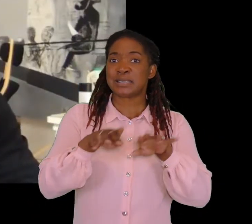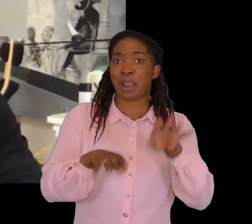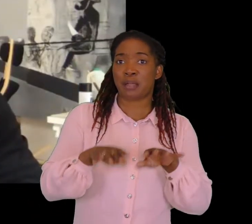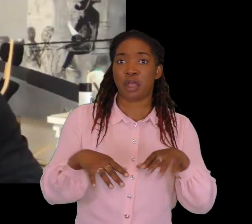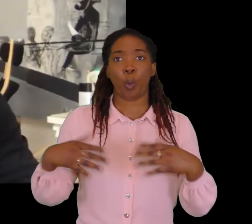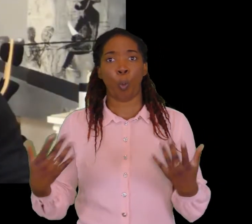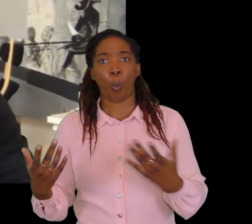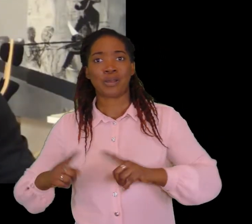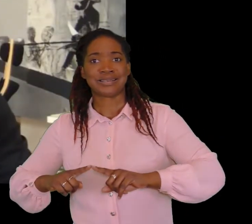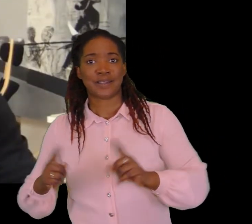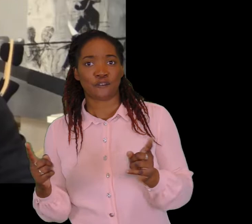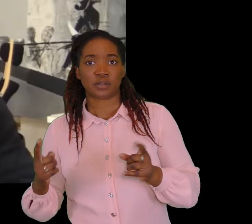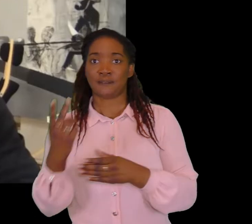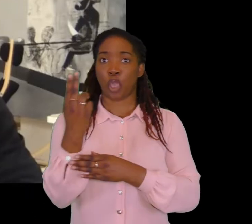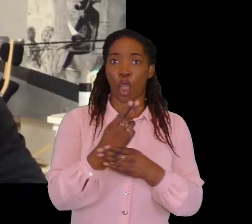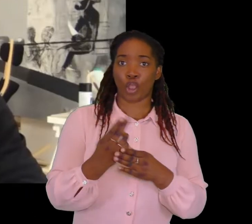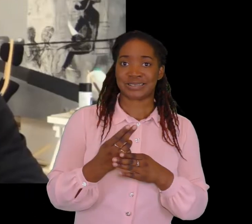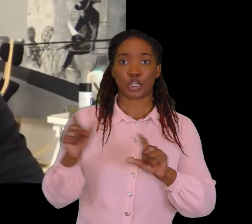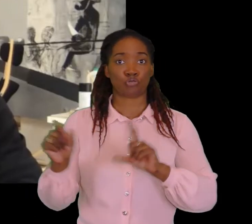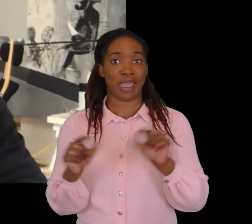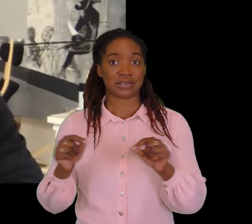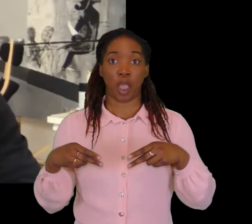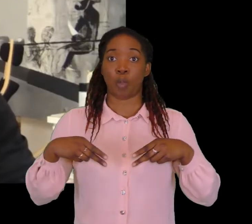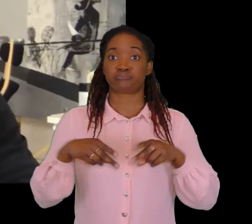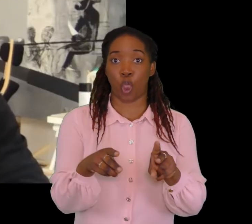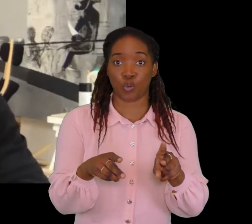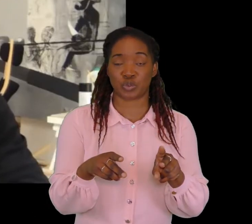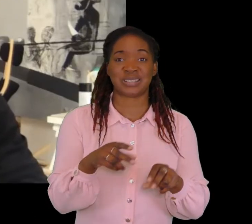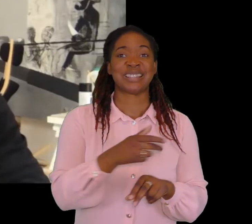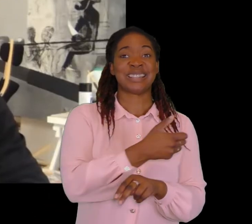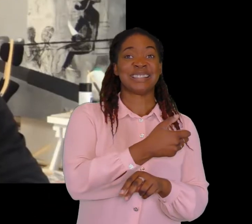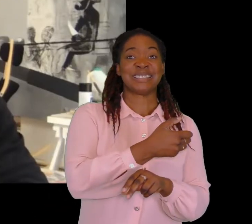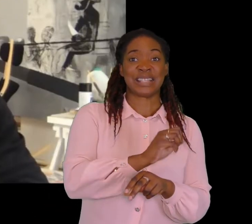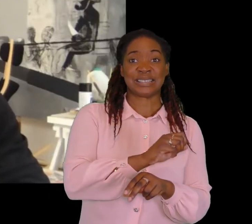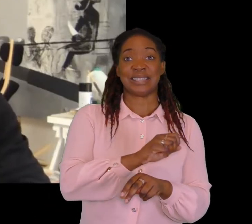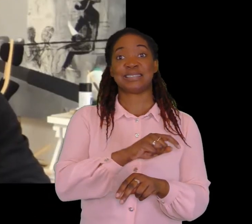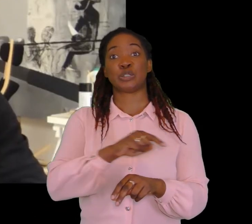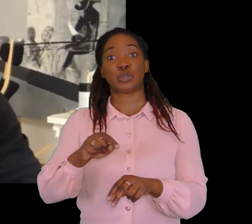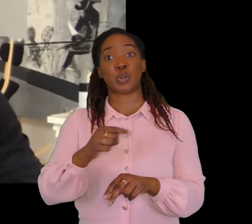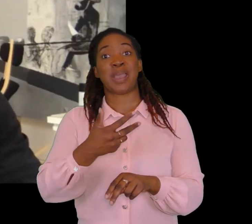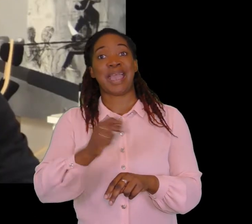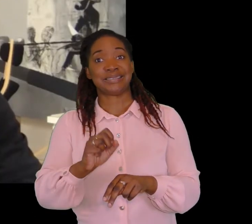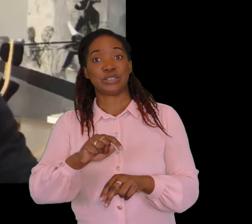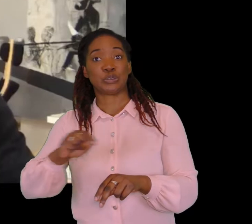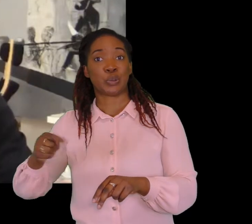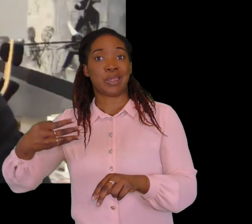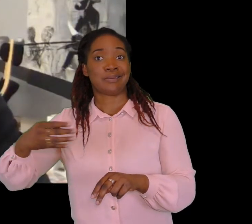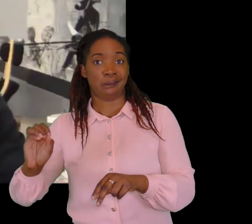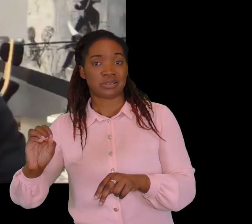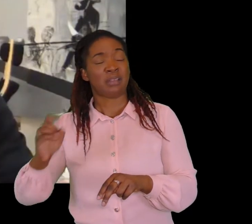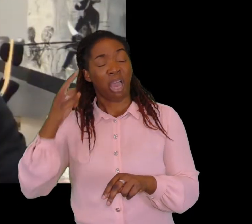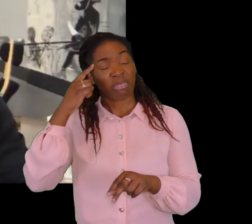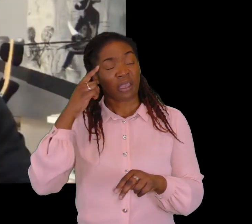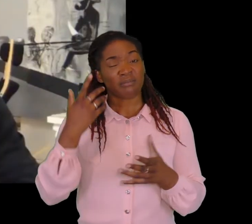differences between the artist-curator approach between the 60s and the 80s to 90s, Pauline, I presume that there are